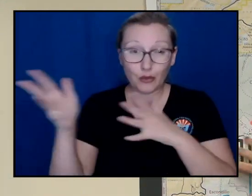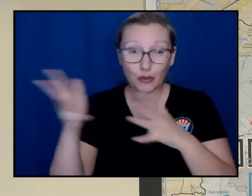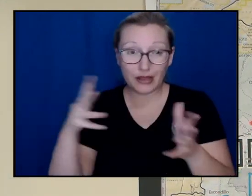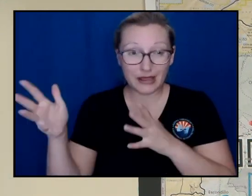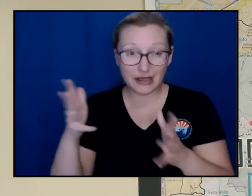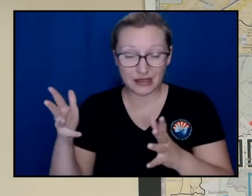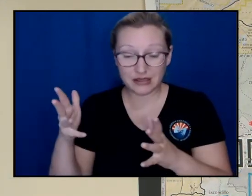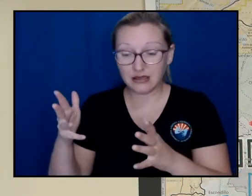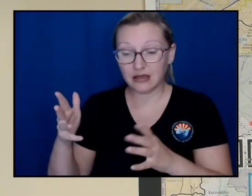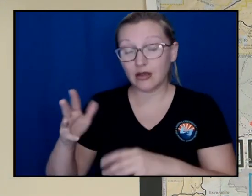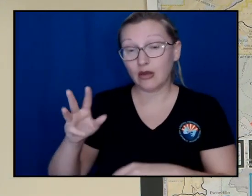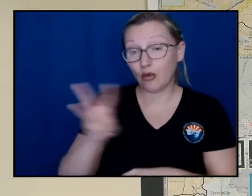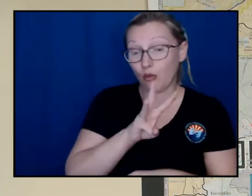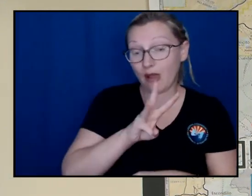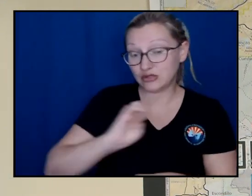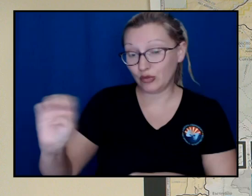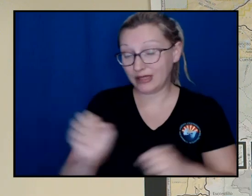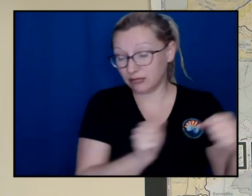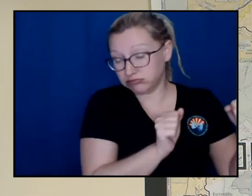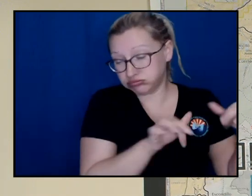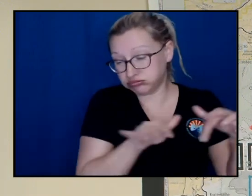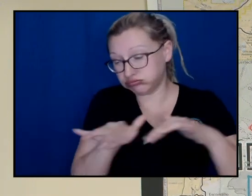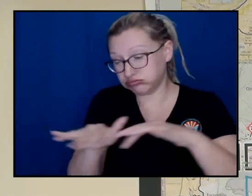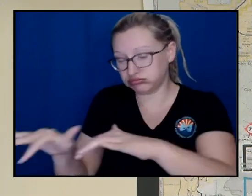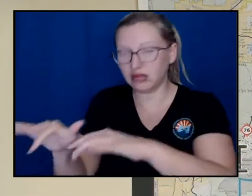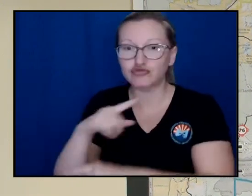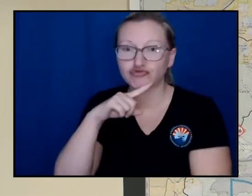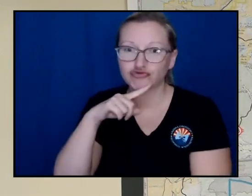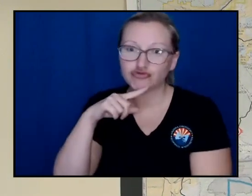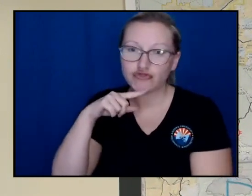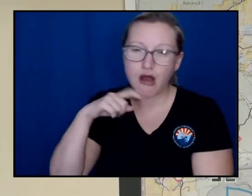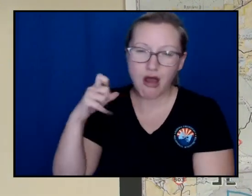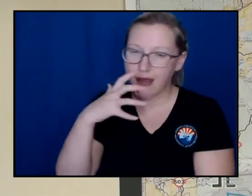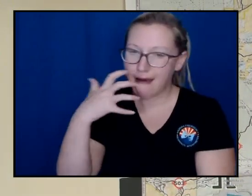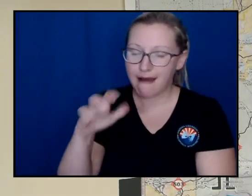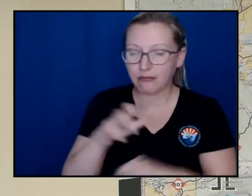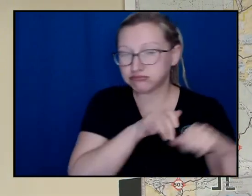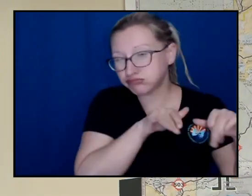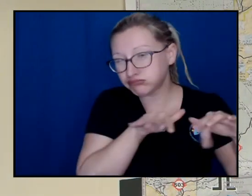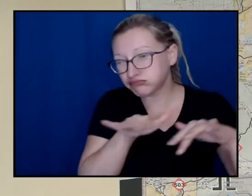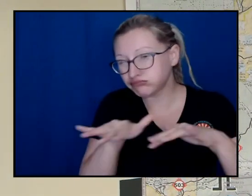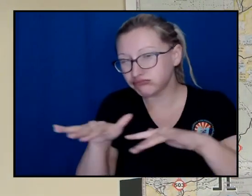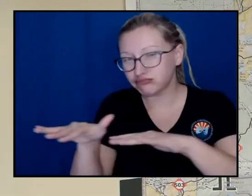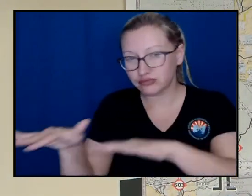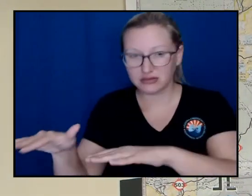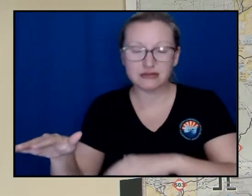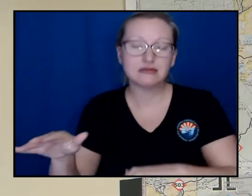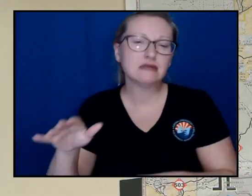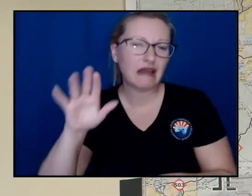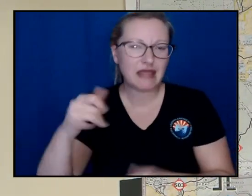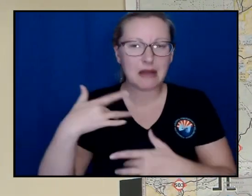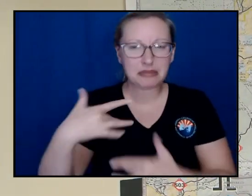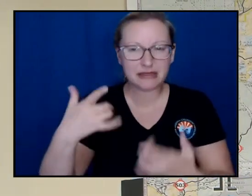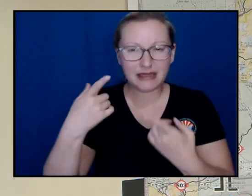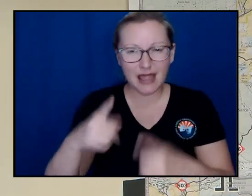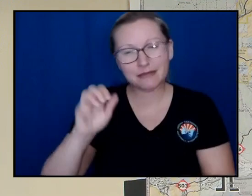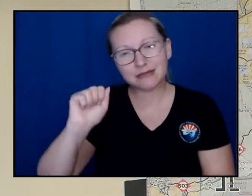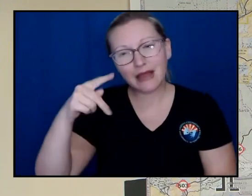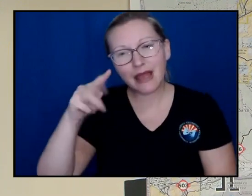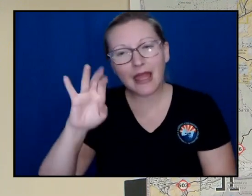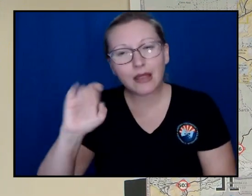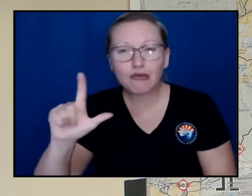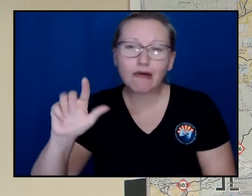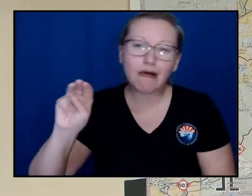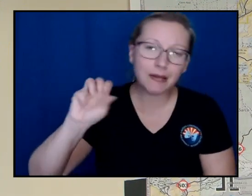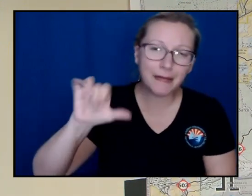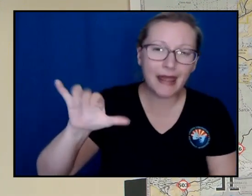from west to east. And that's what we saw predominantly through the months of April and May, and what kind of set